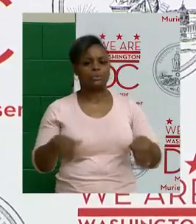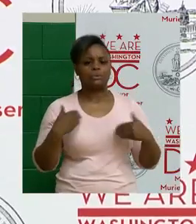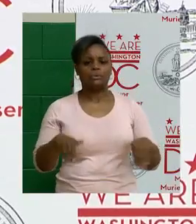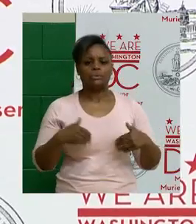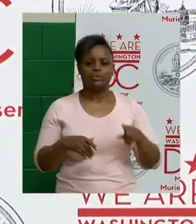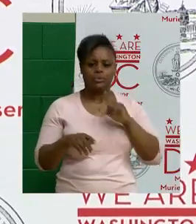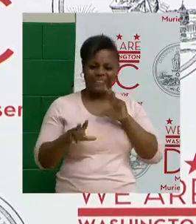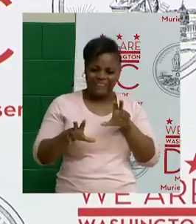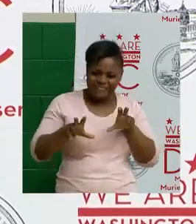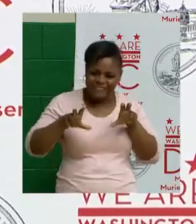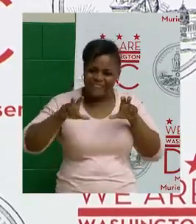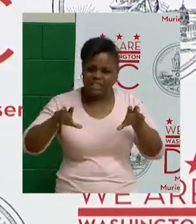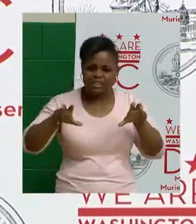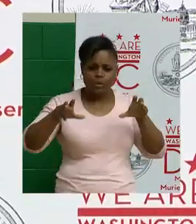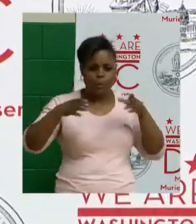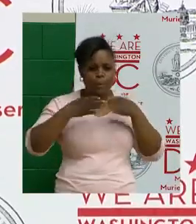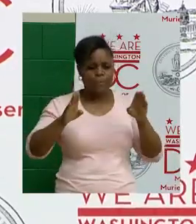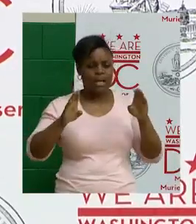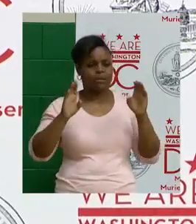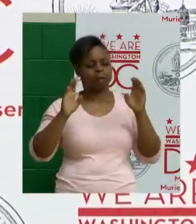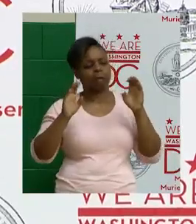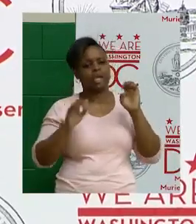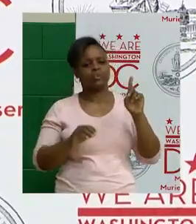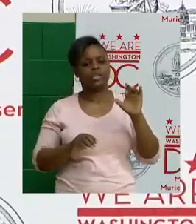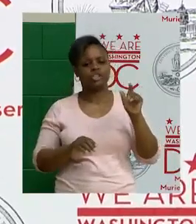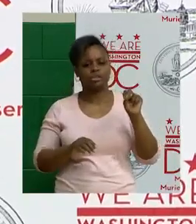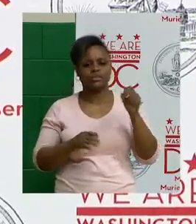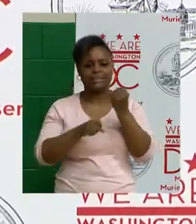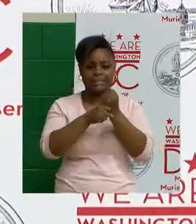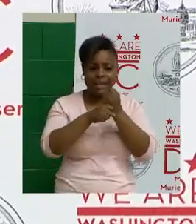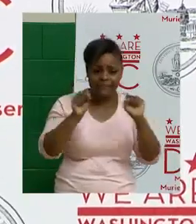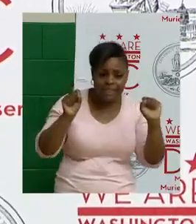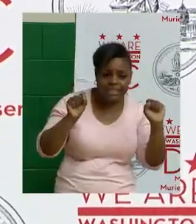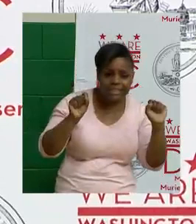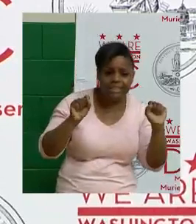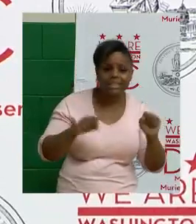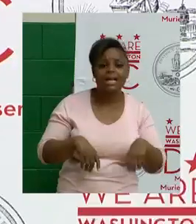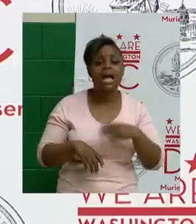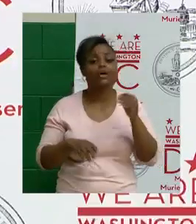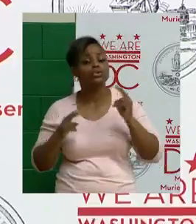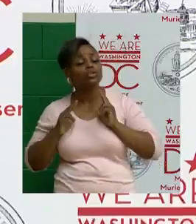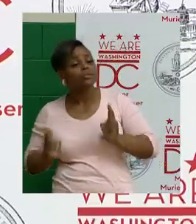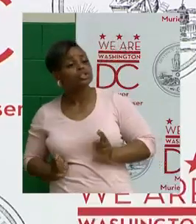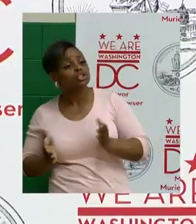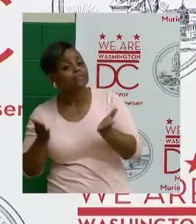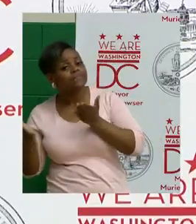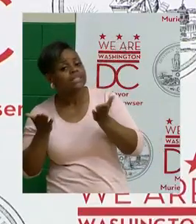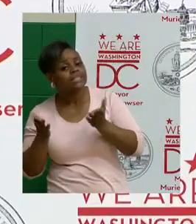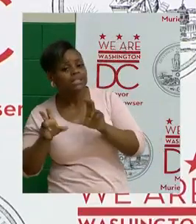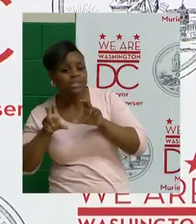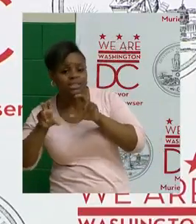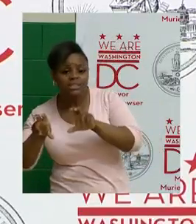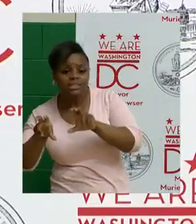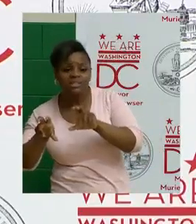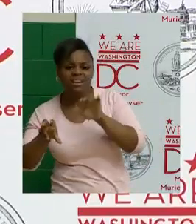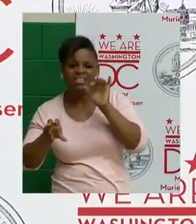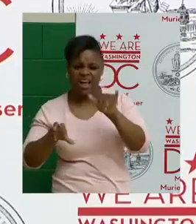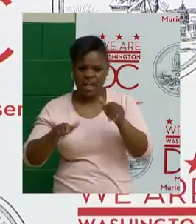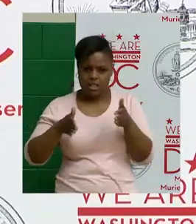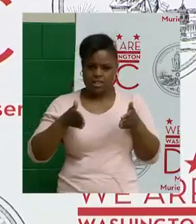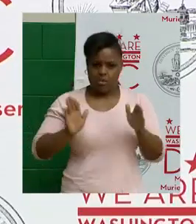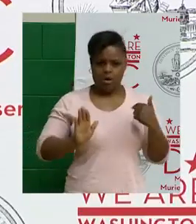public education and public safety and in the human services that have allowed our